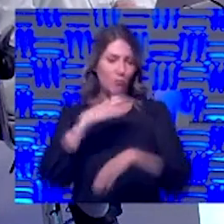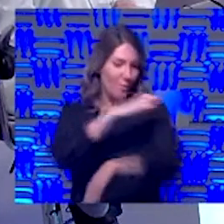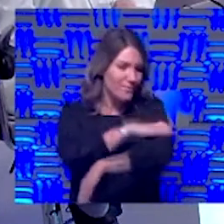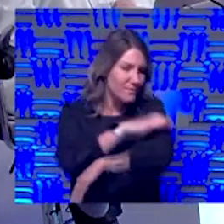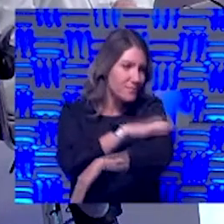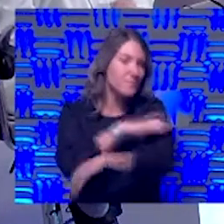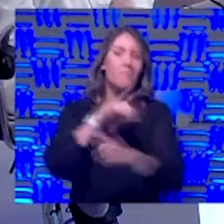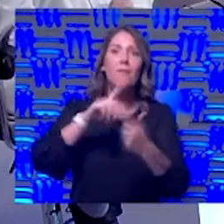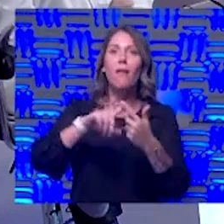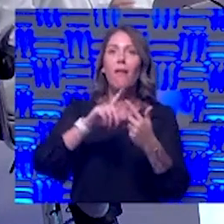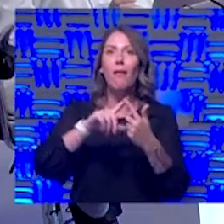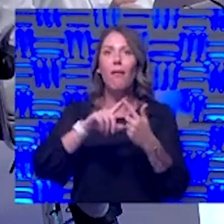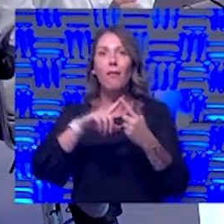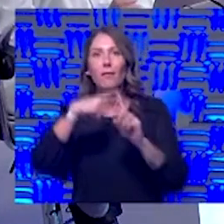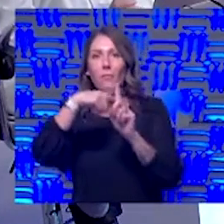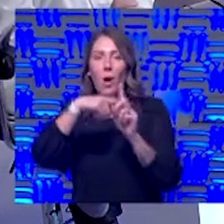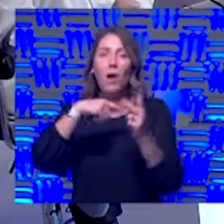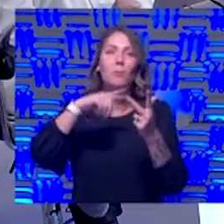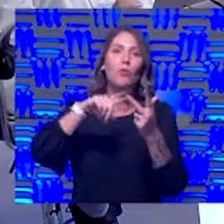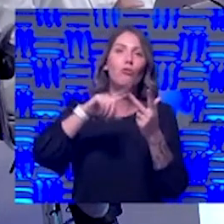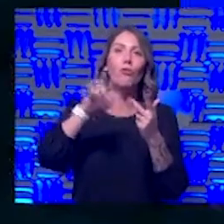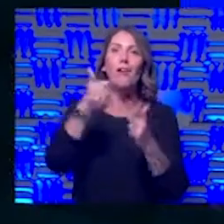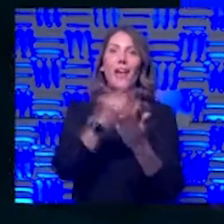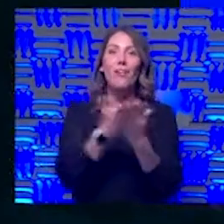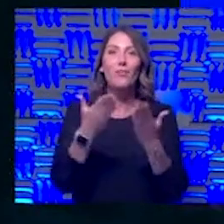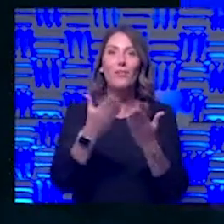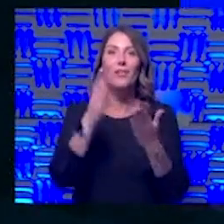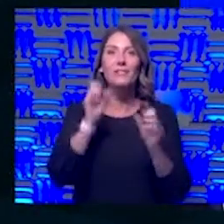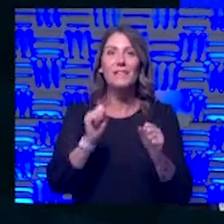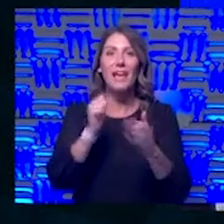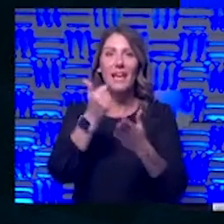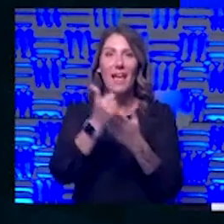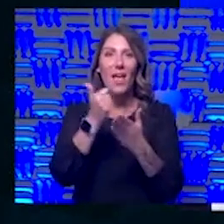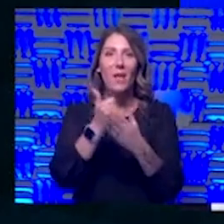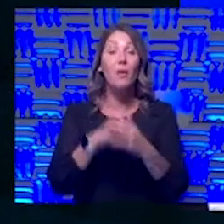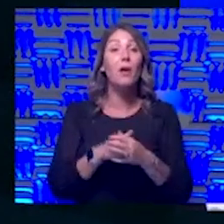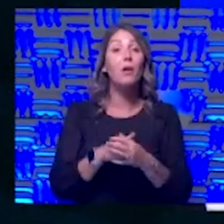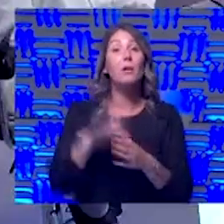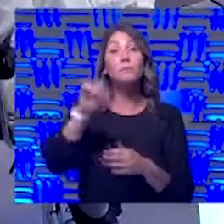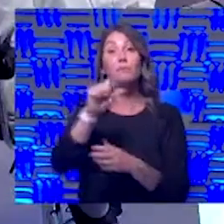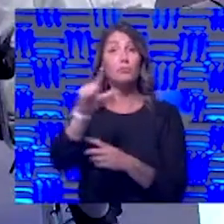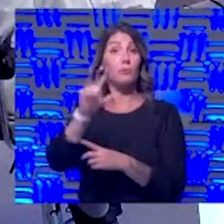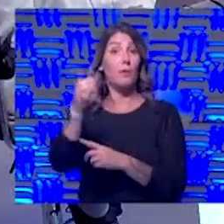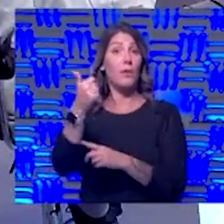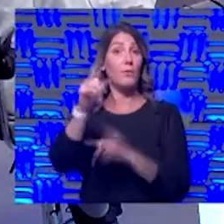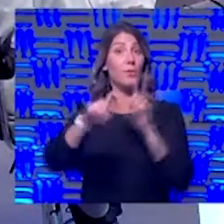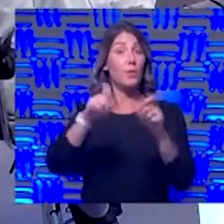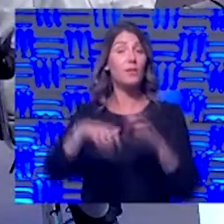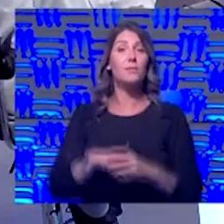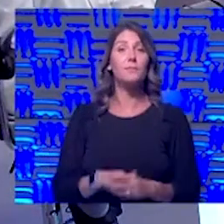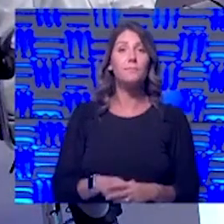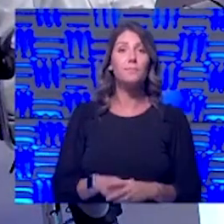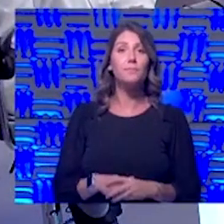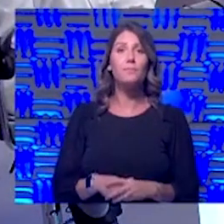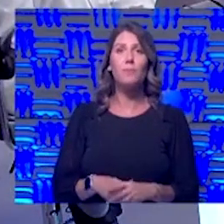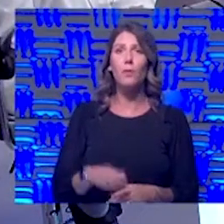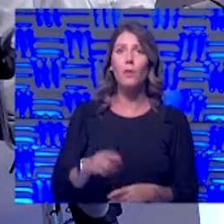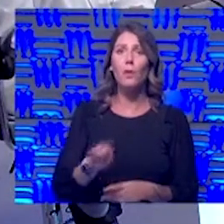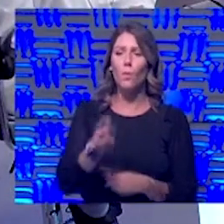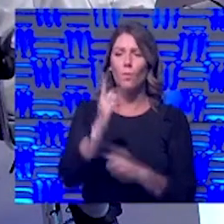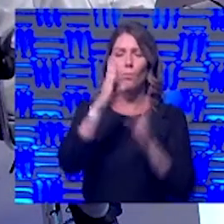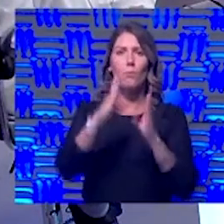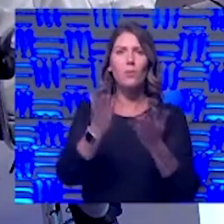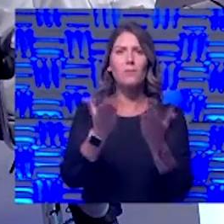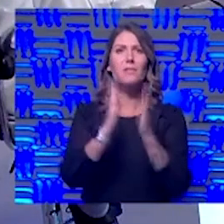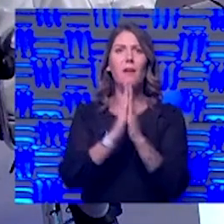ox, and some different things that hopefully will help out. Jill, questions from your other questions? Yeah, we do. I had 1% was asking,